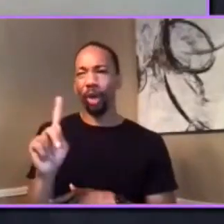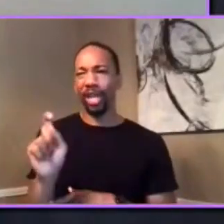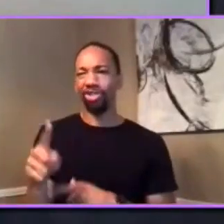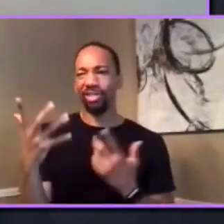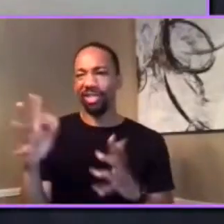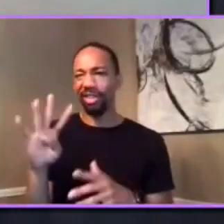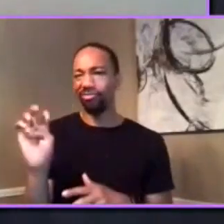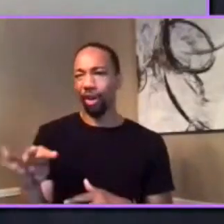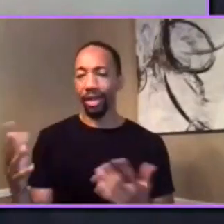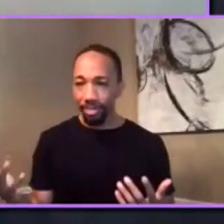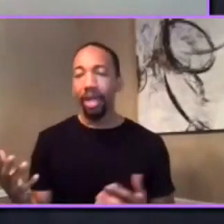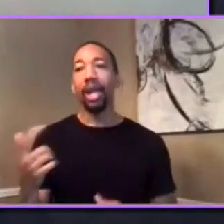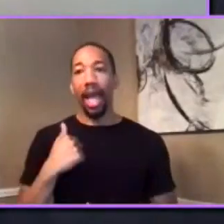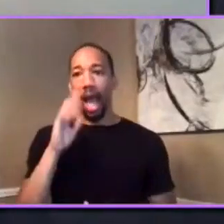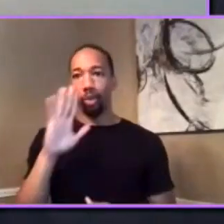lot of information.